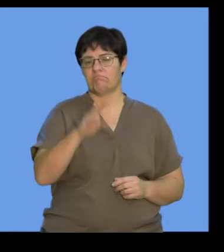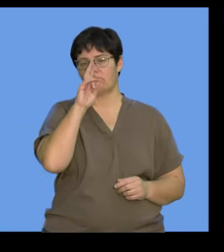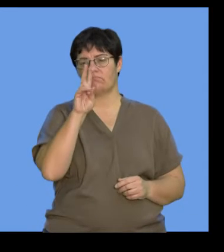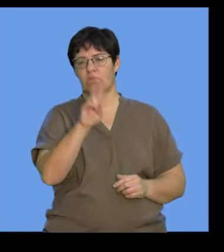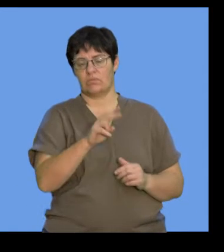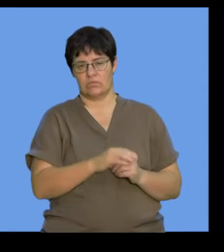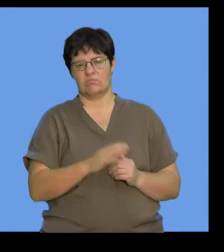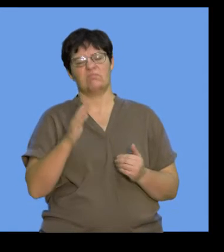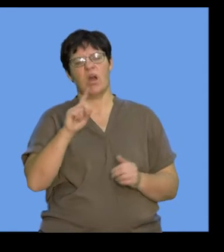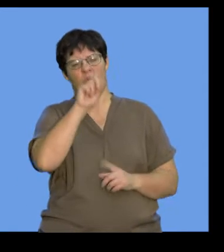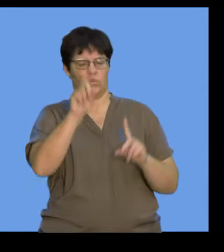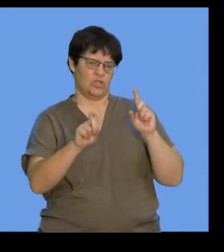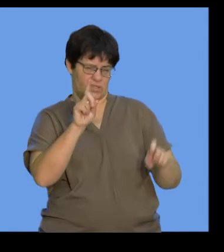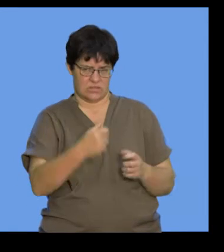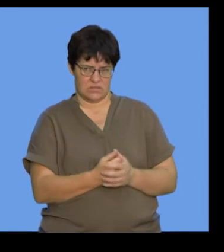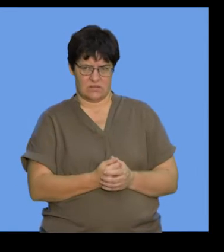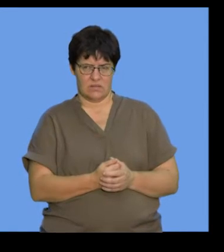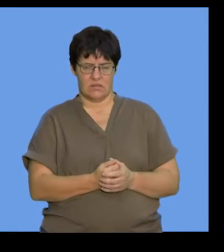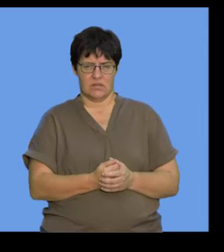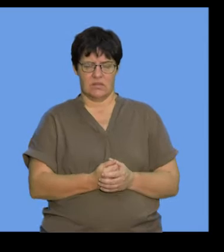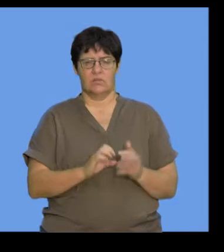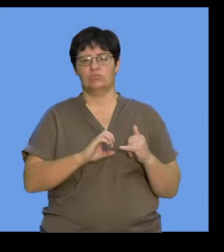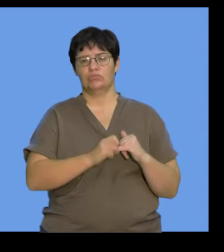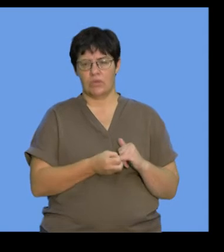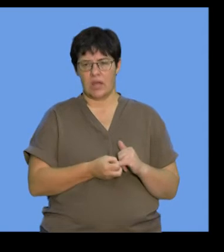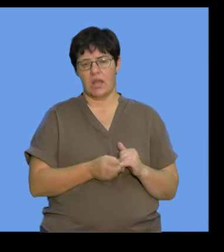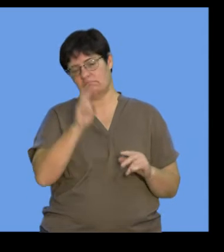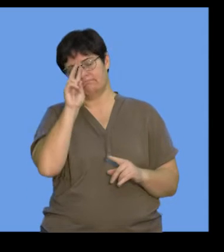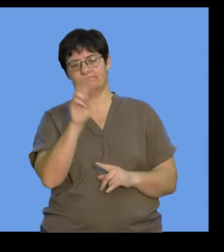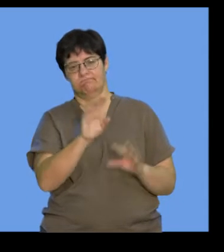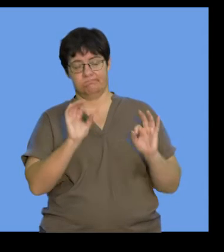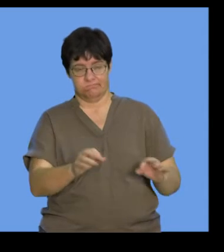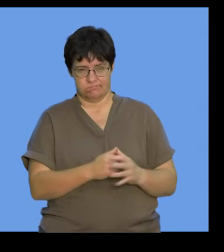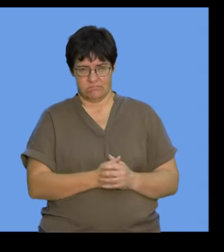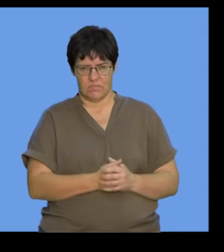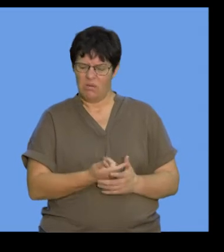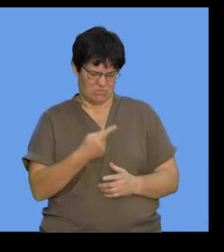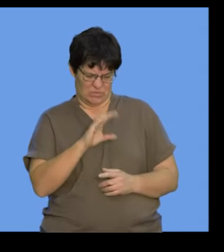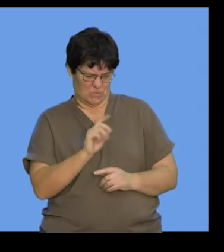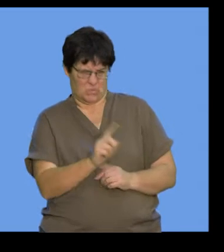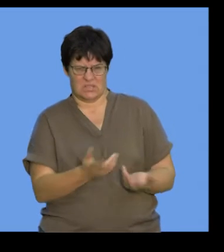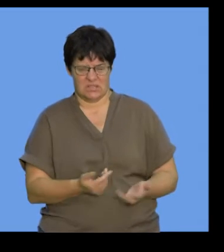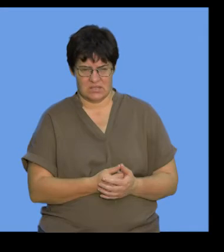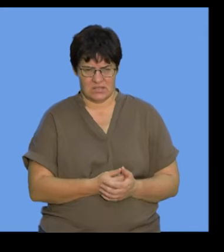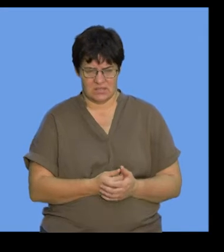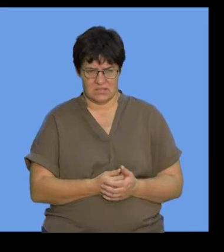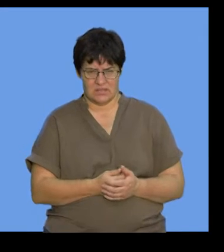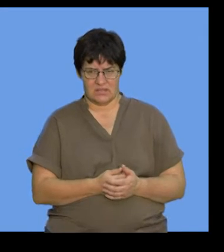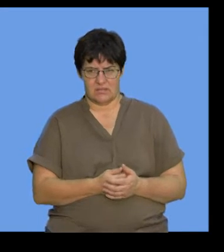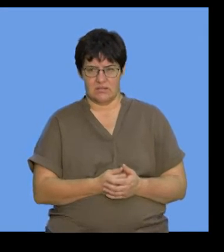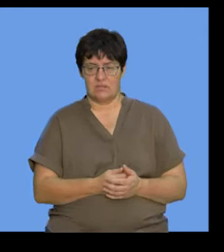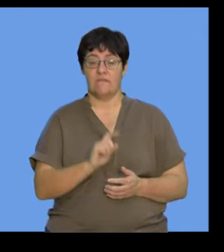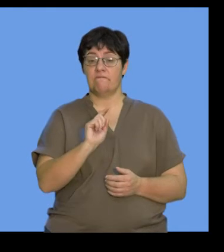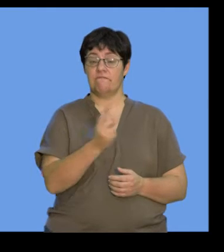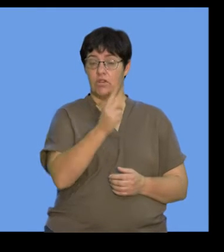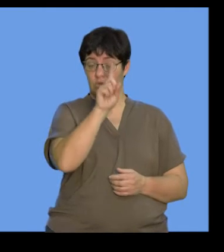Now let's just look at some questions just to try and put this into now perspective. Exactly what are we talking about?